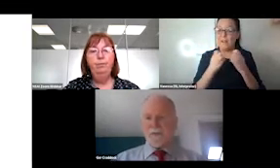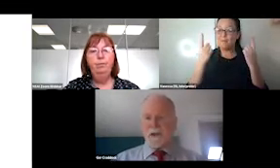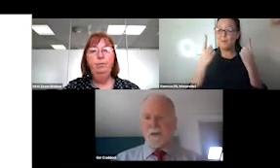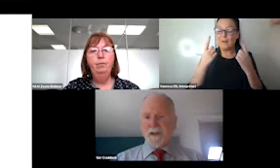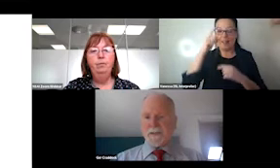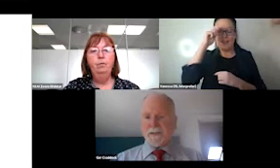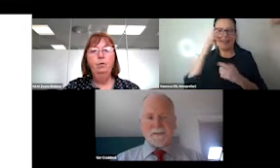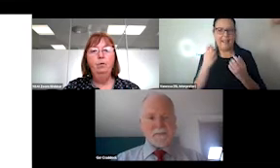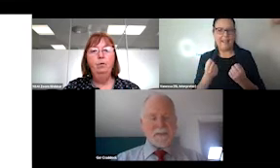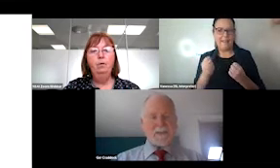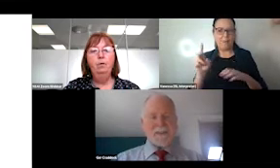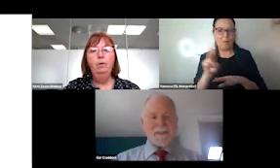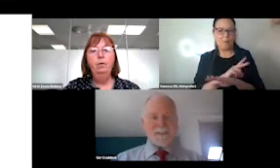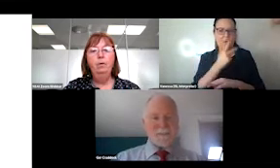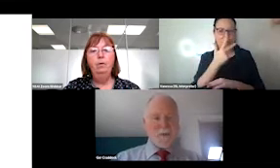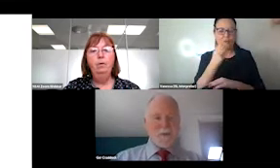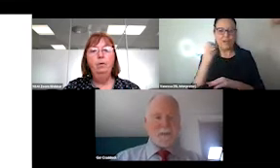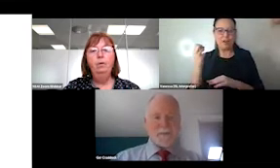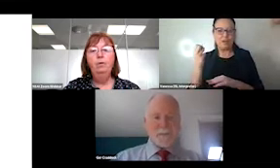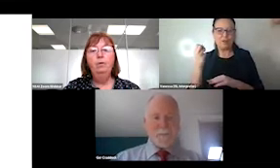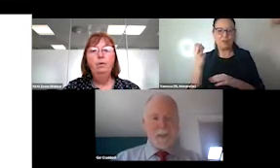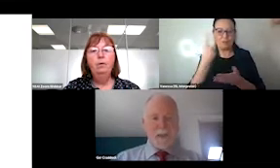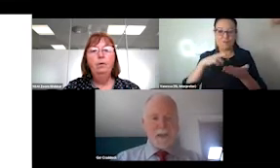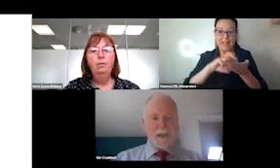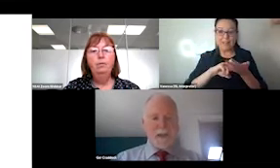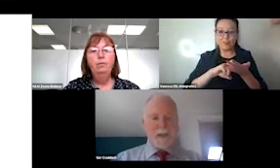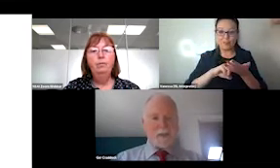300 registered for this event this morning. So